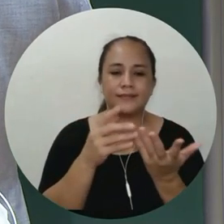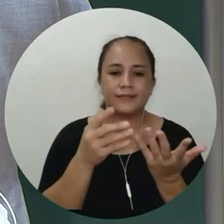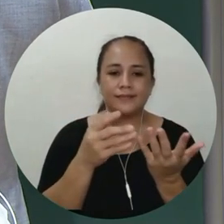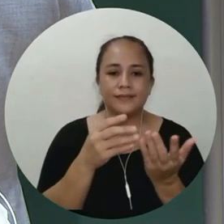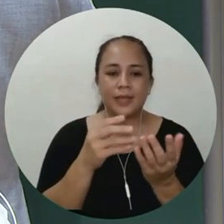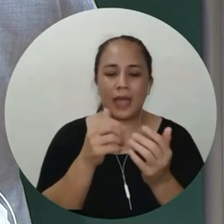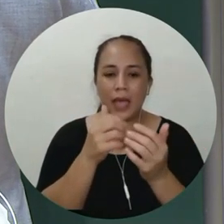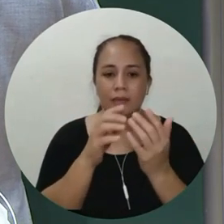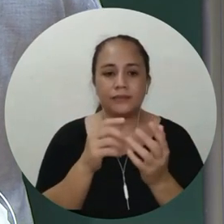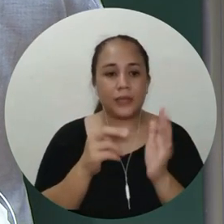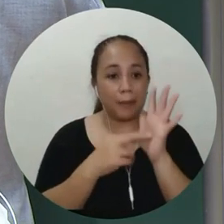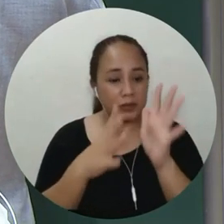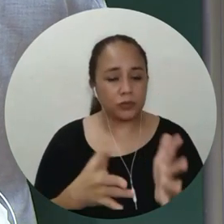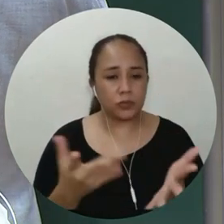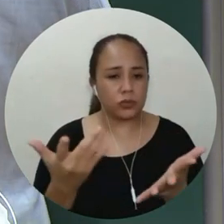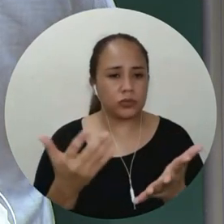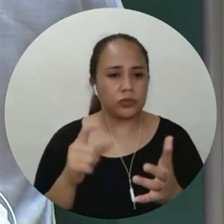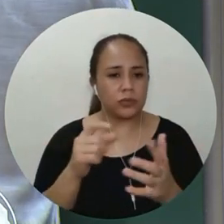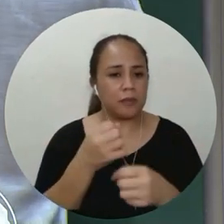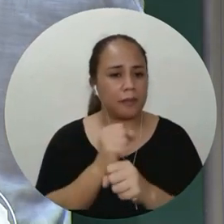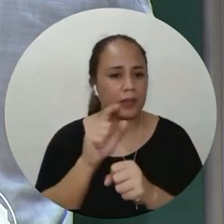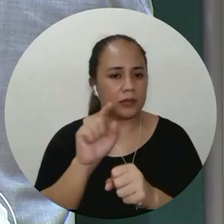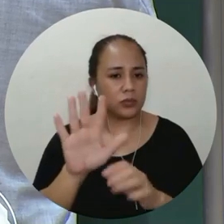your own.